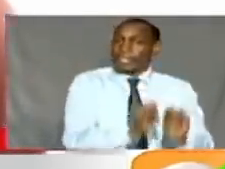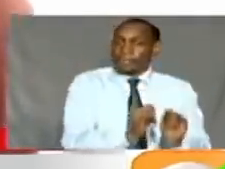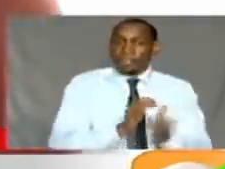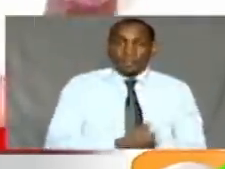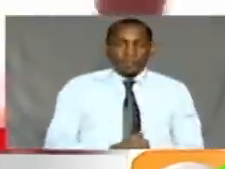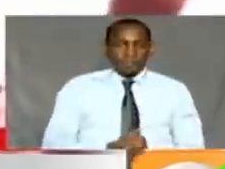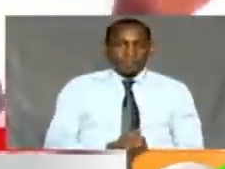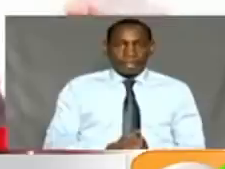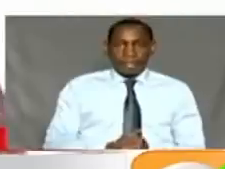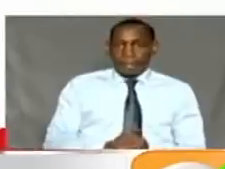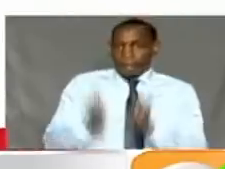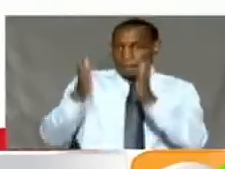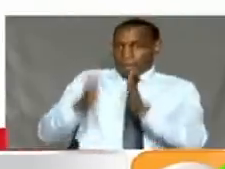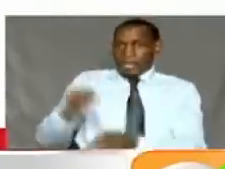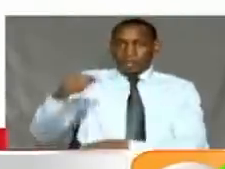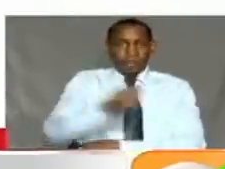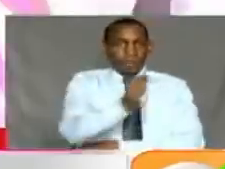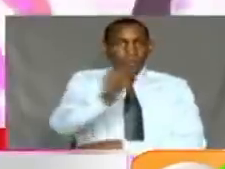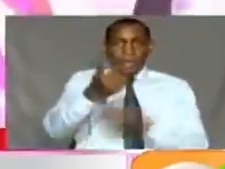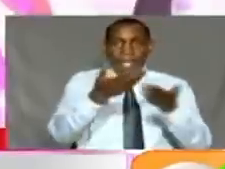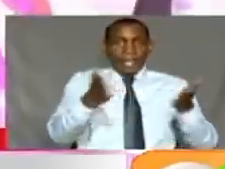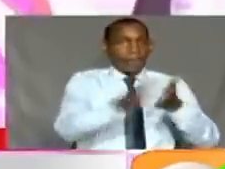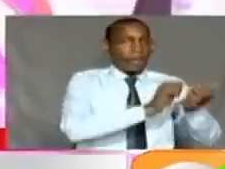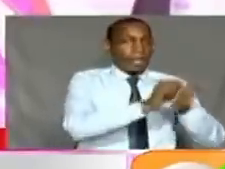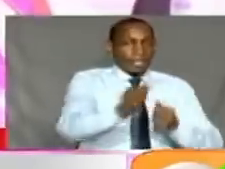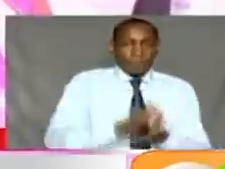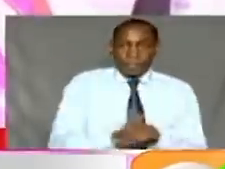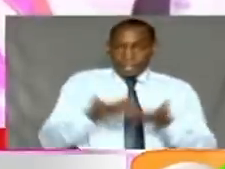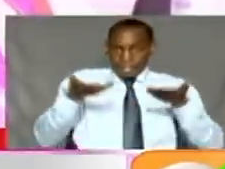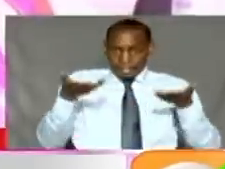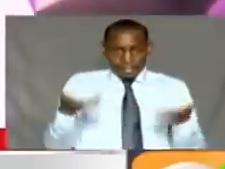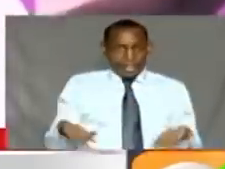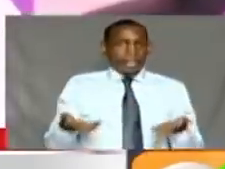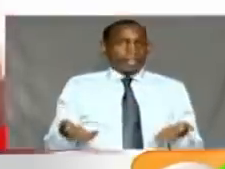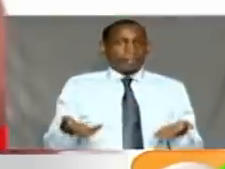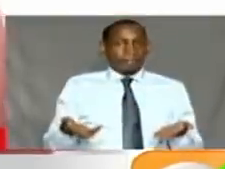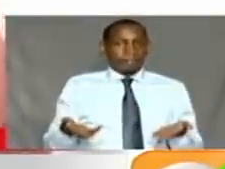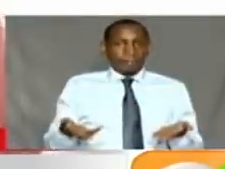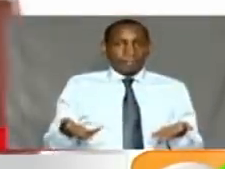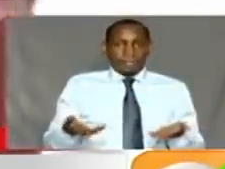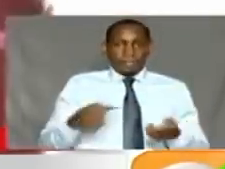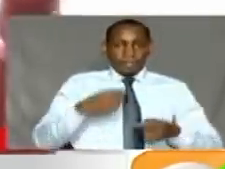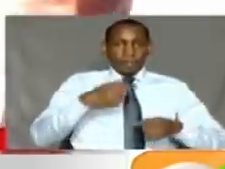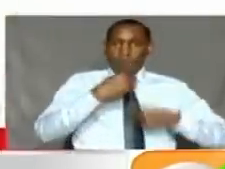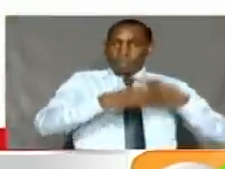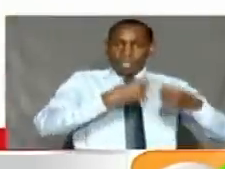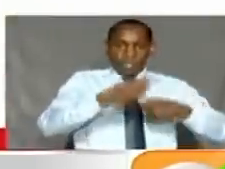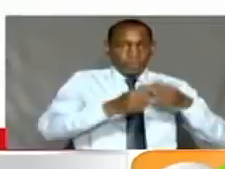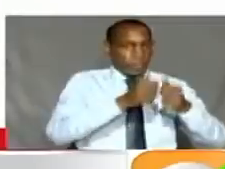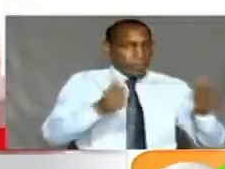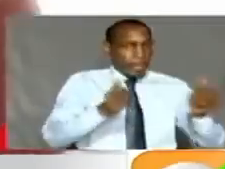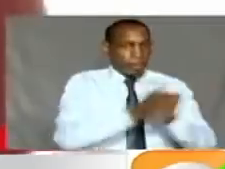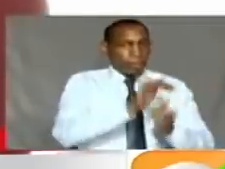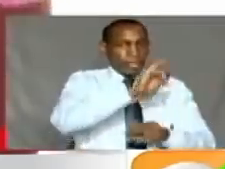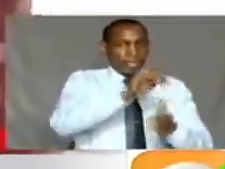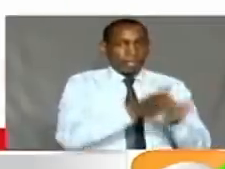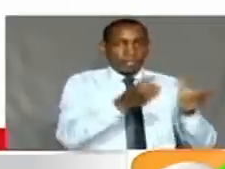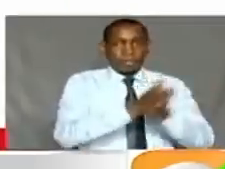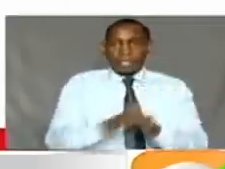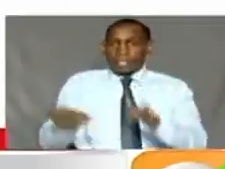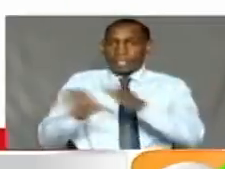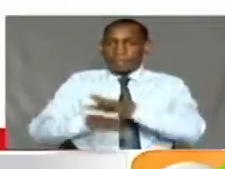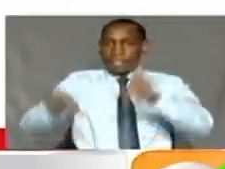jamaa kienda mahali lazima anaharibu. Sasa hii si tulikuwa tunaendelea vizuri kwa Jubilee, naibu wa